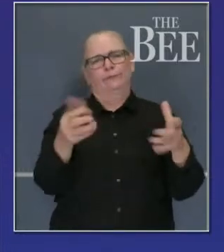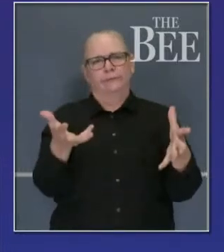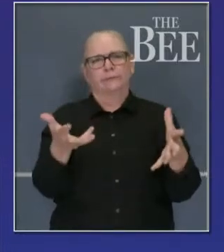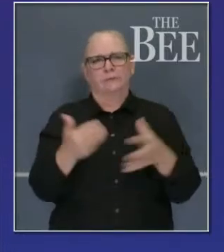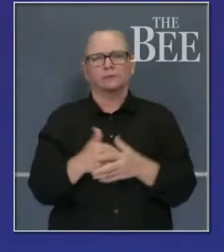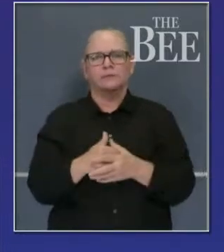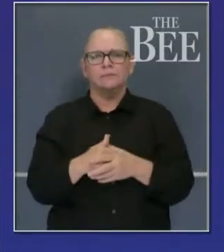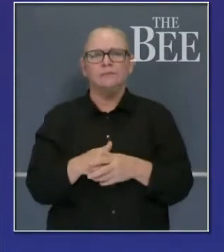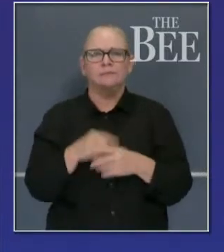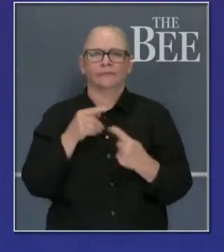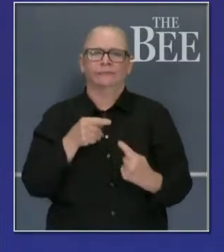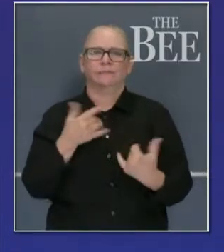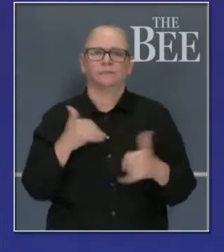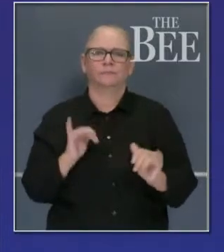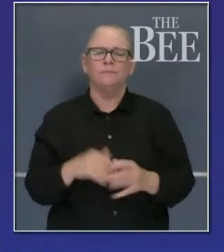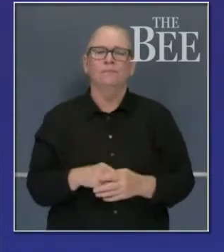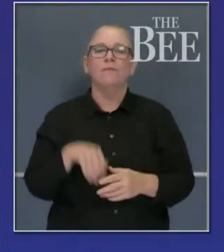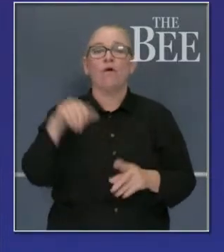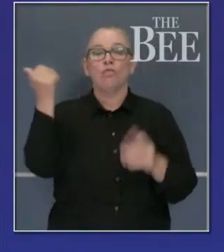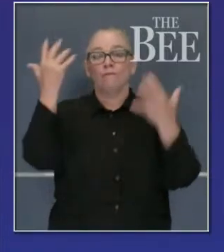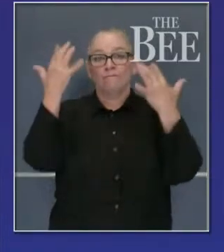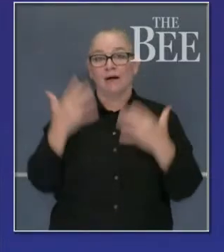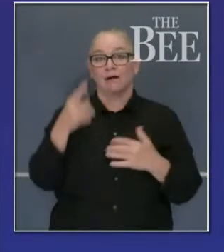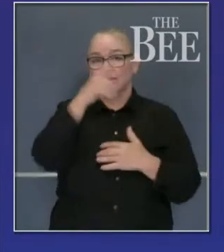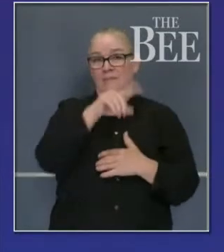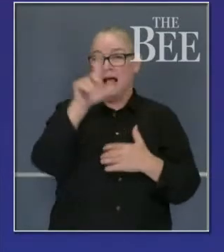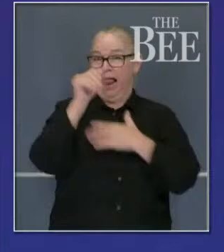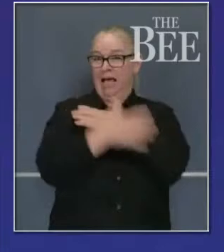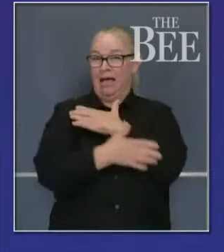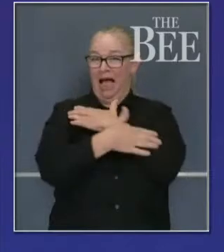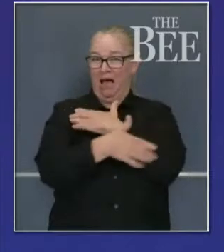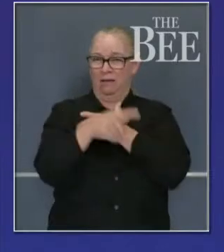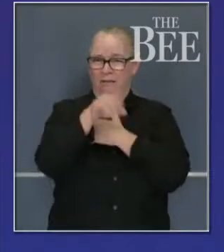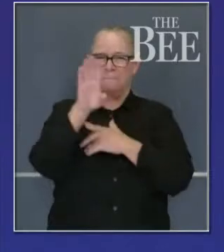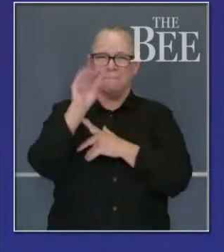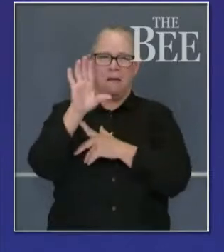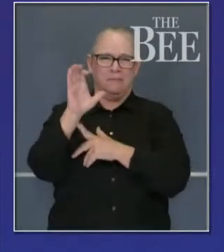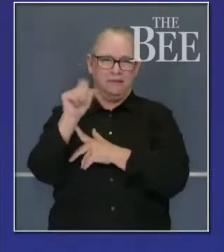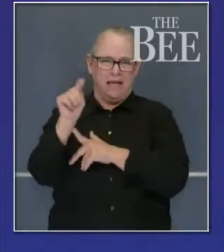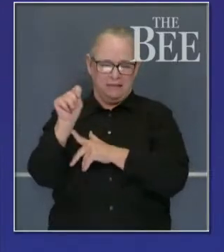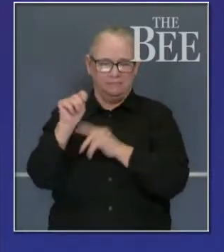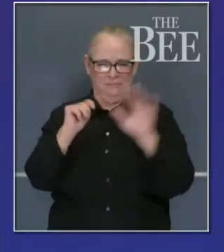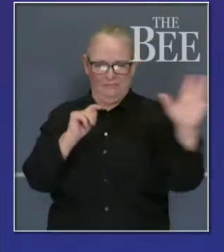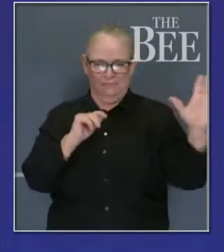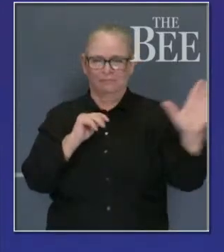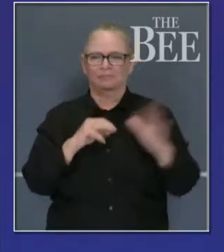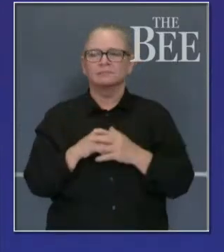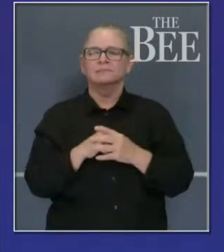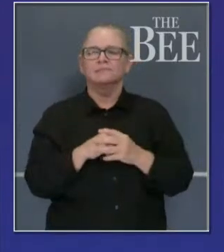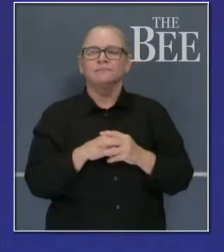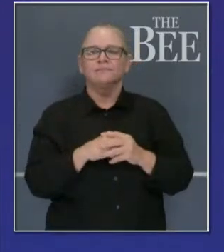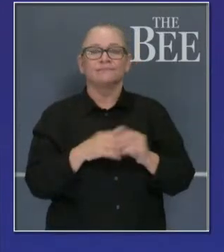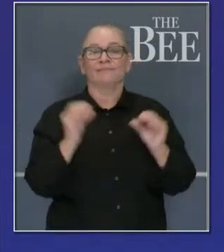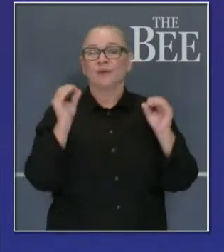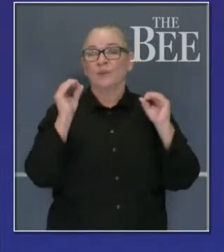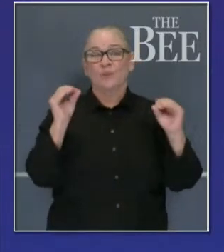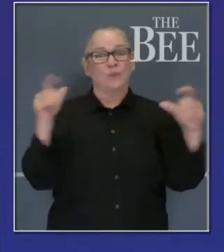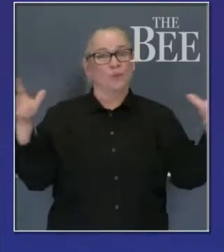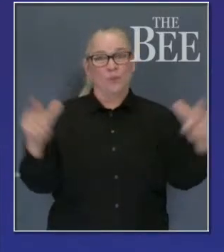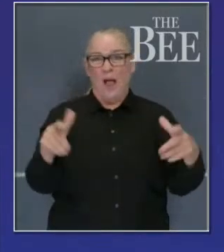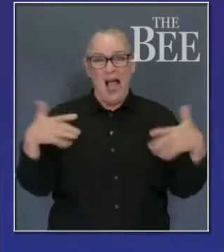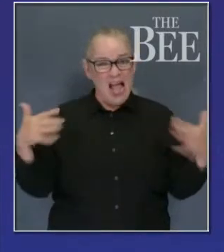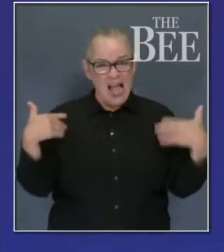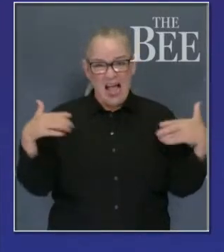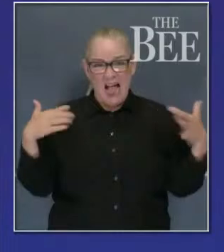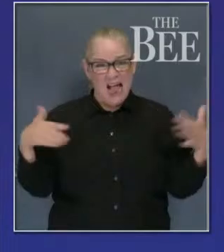Another area of concern I wanted to highlight is LA County Bobcat Fire, 0% containment. This is getting a lot of attention for